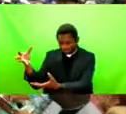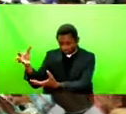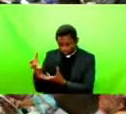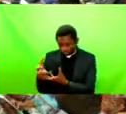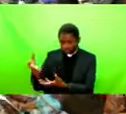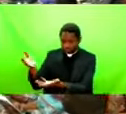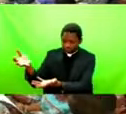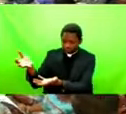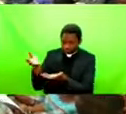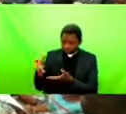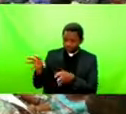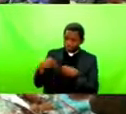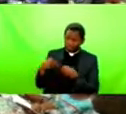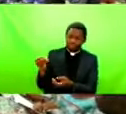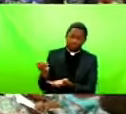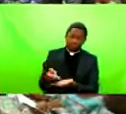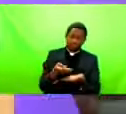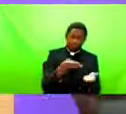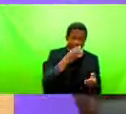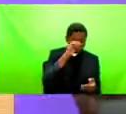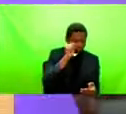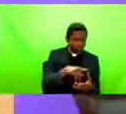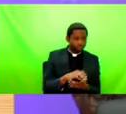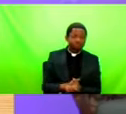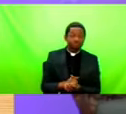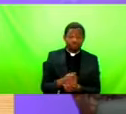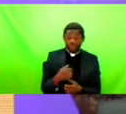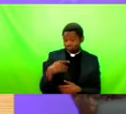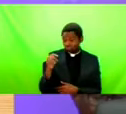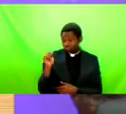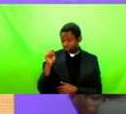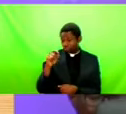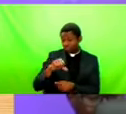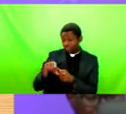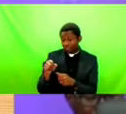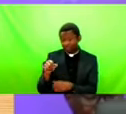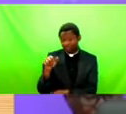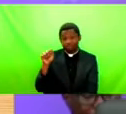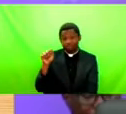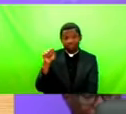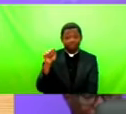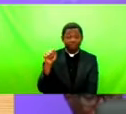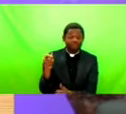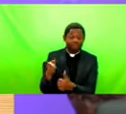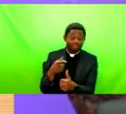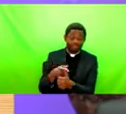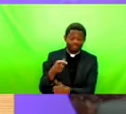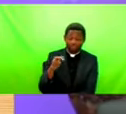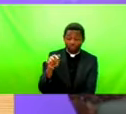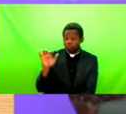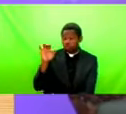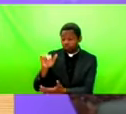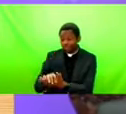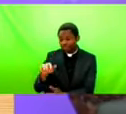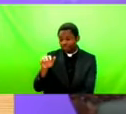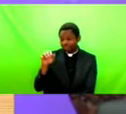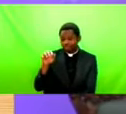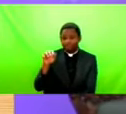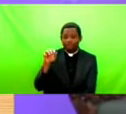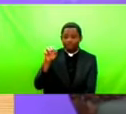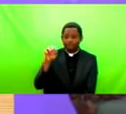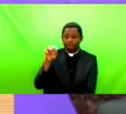them. And so we'll take a testimony about Mrs. Mavis Markin. And